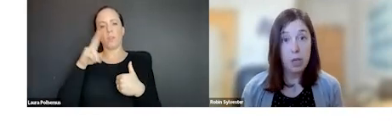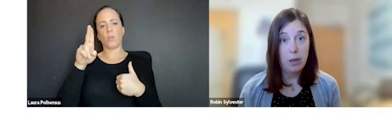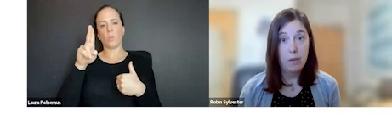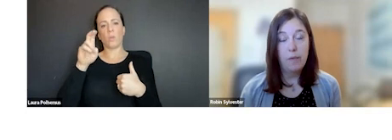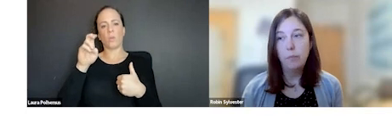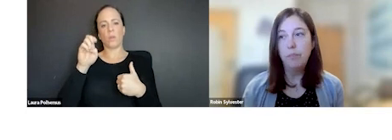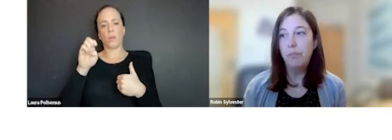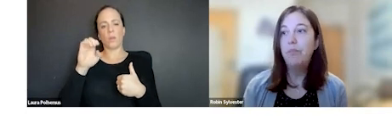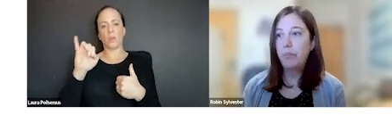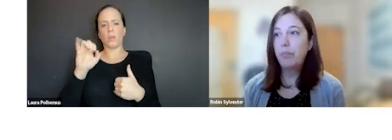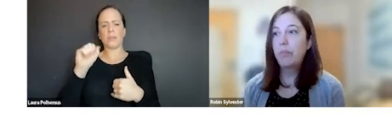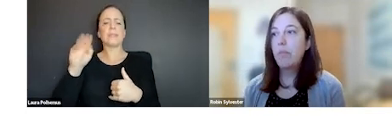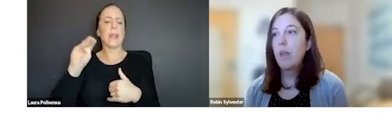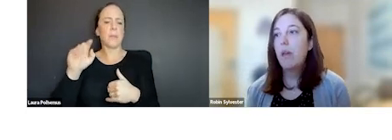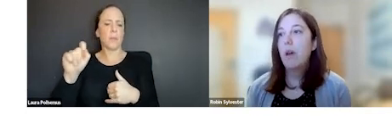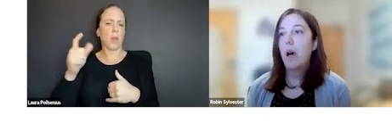SAM.gov.